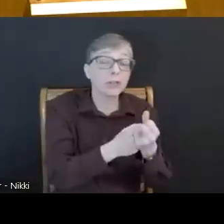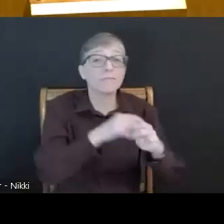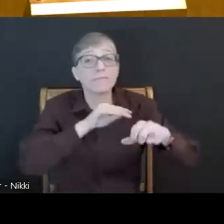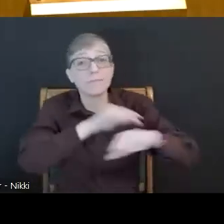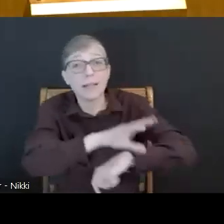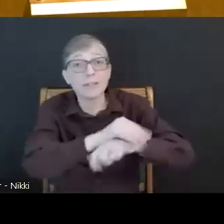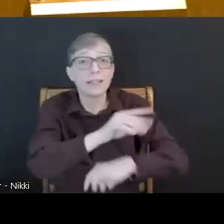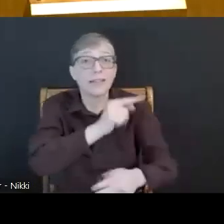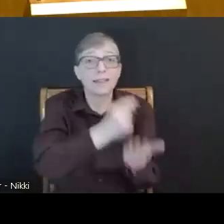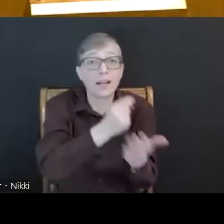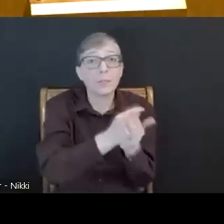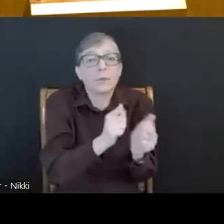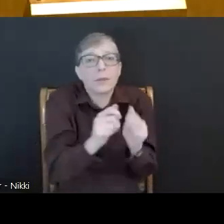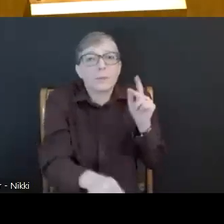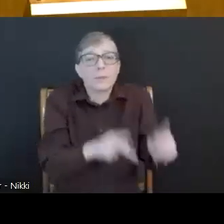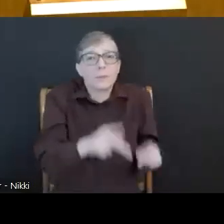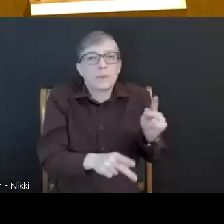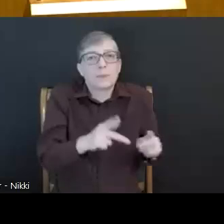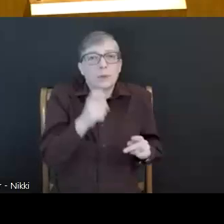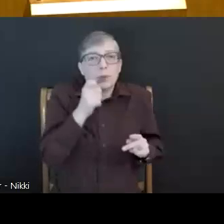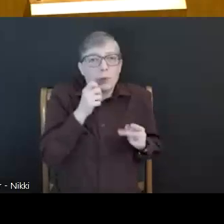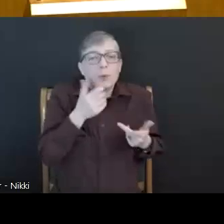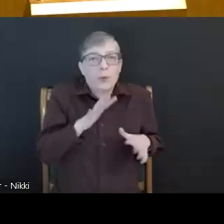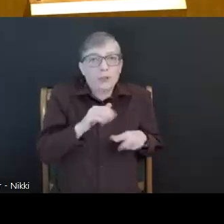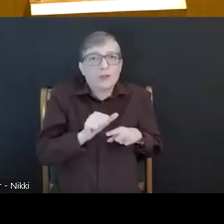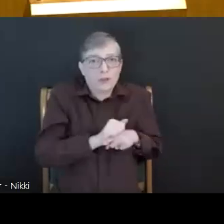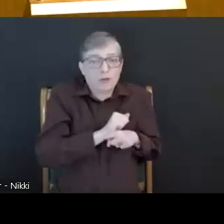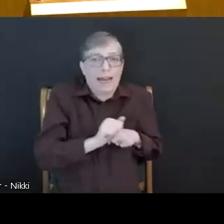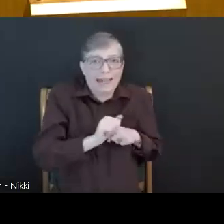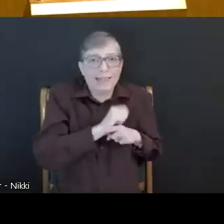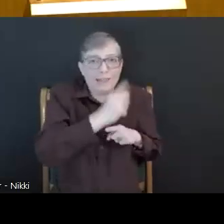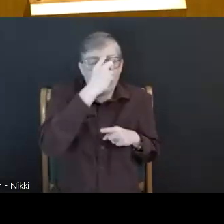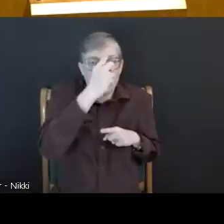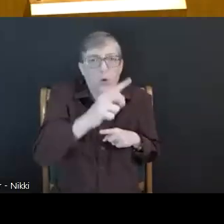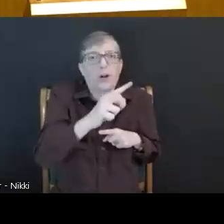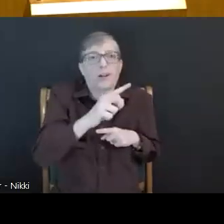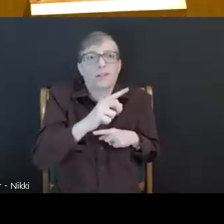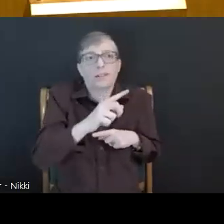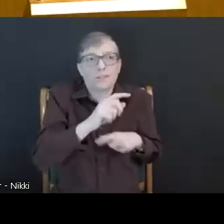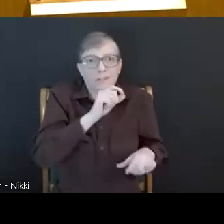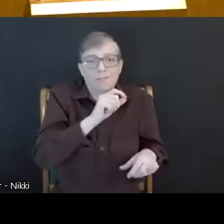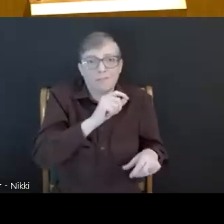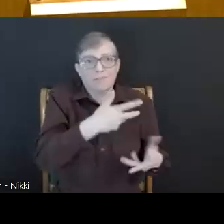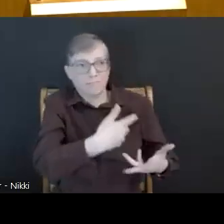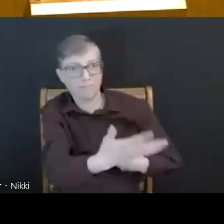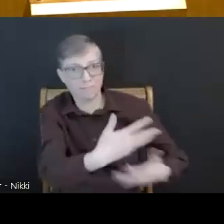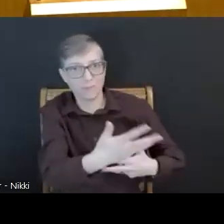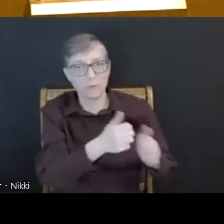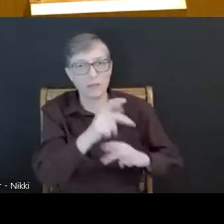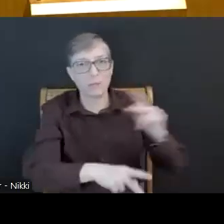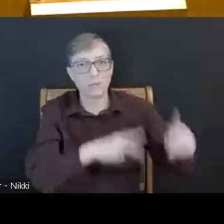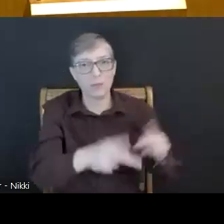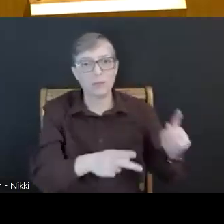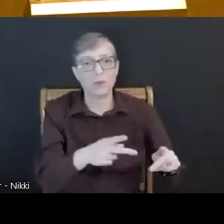counselors specifically trained, not just generic grief counselors, to work with people who are recovering, both